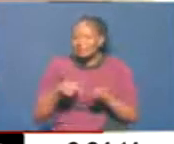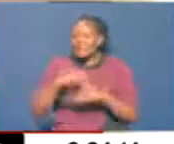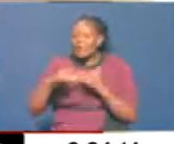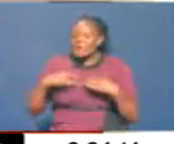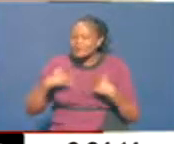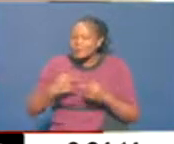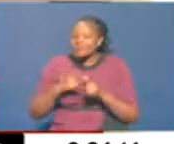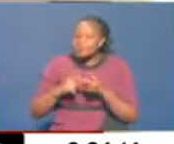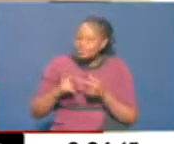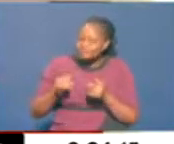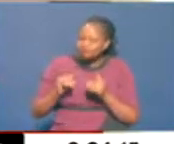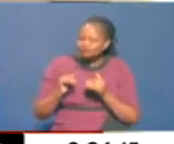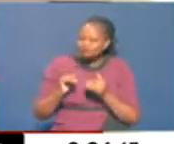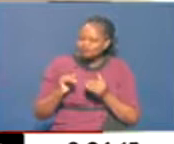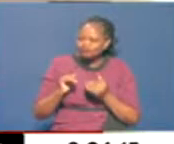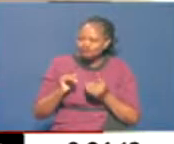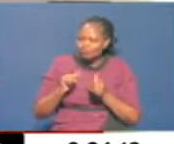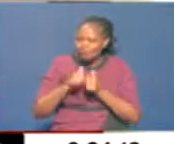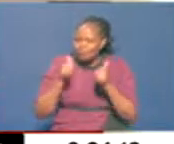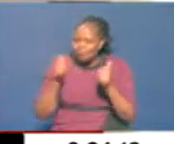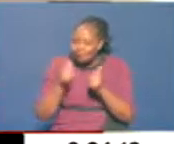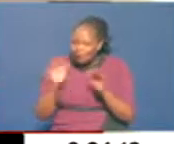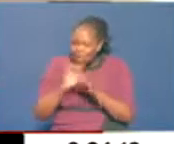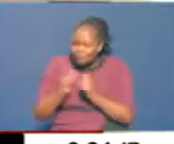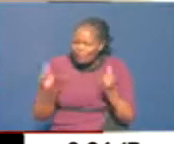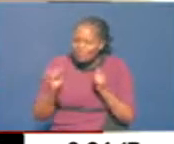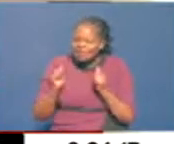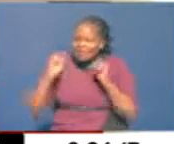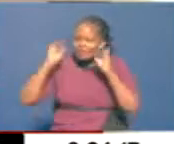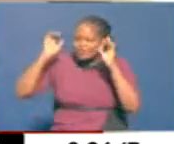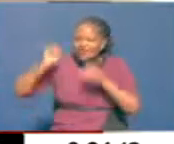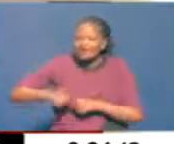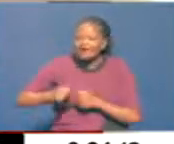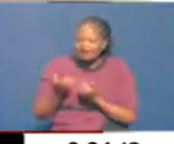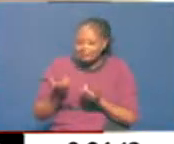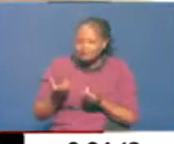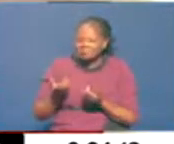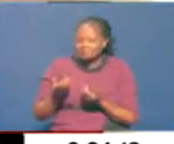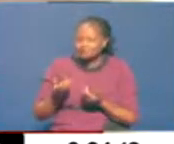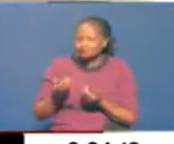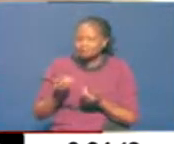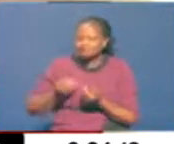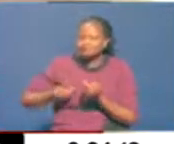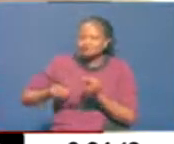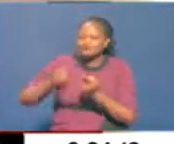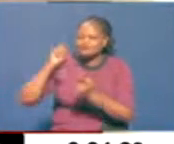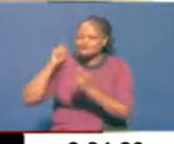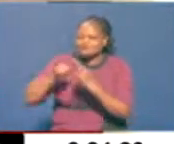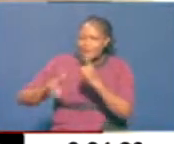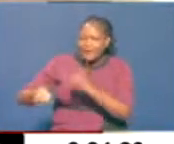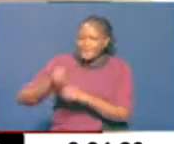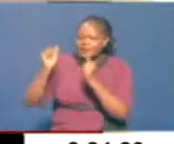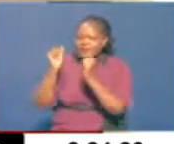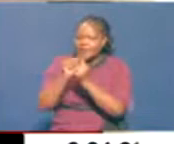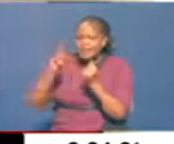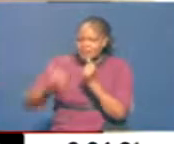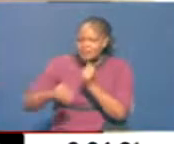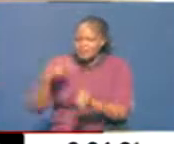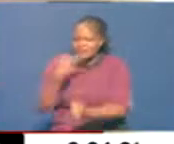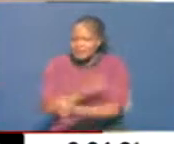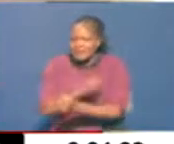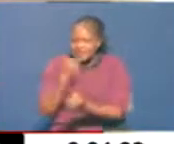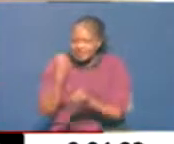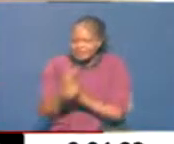stability. Now, when we look at it, if we can be able to meet our target of 10 million vaccines by December, that